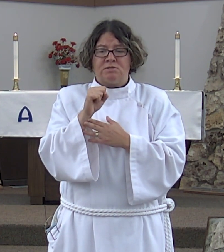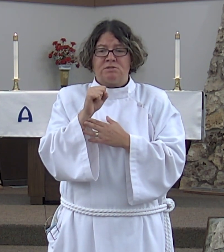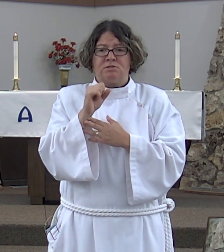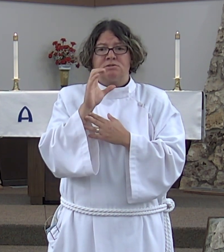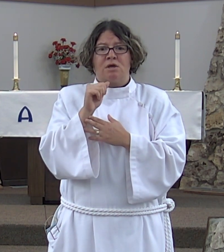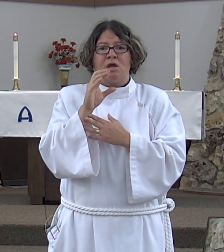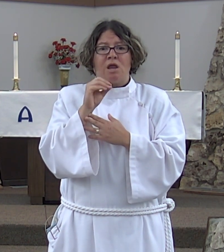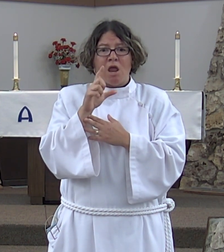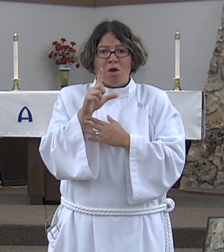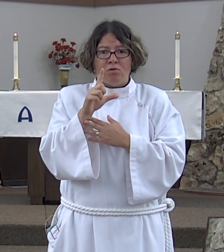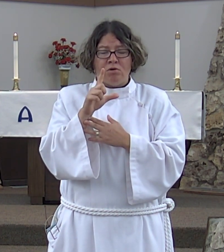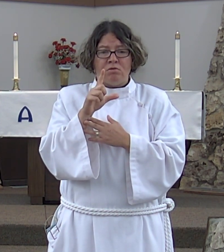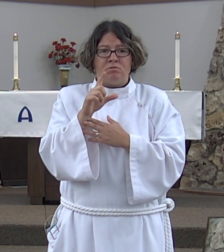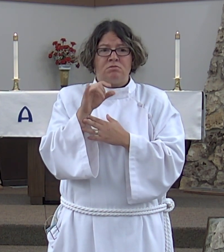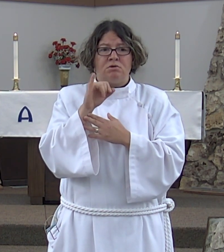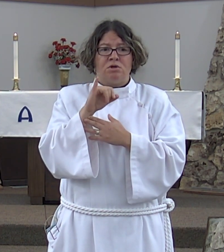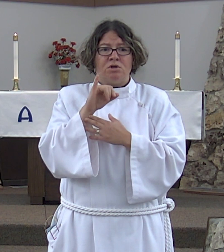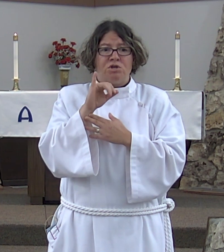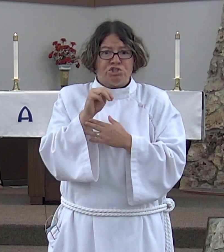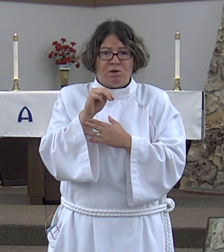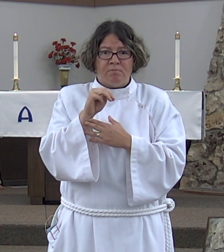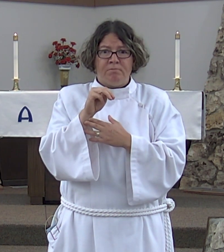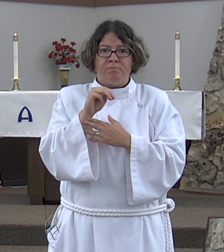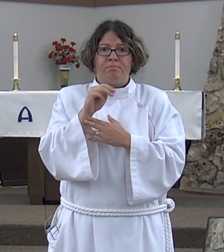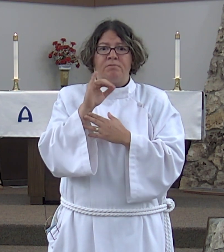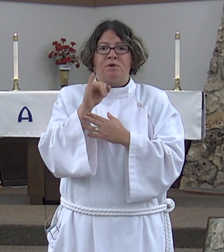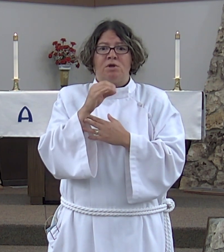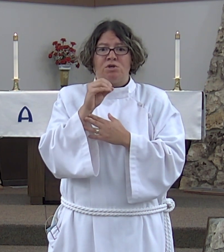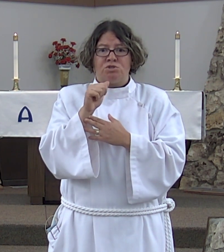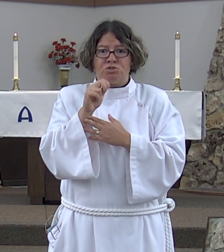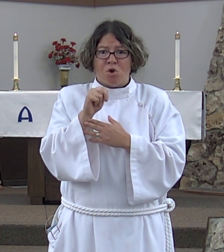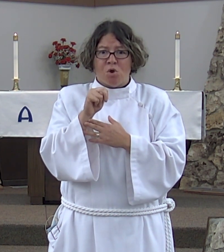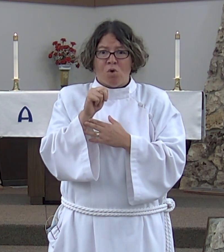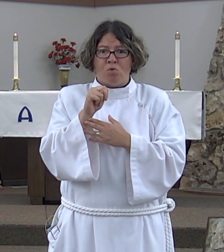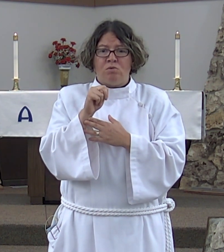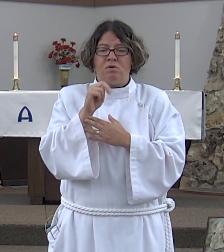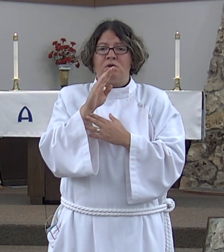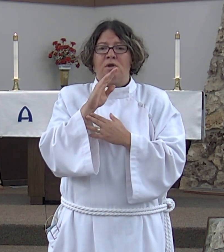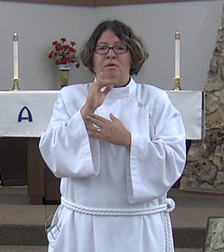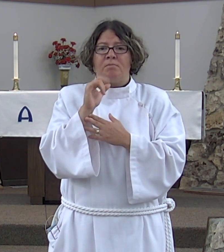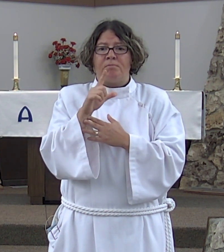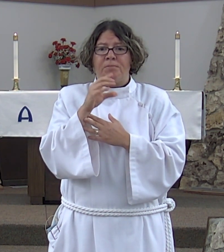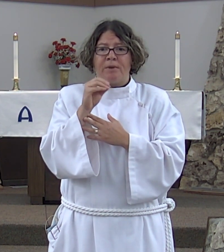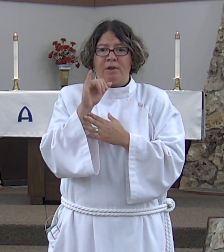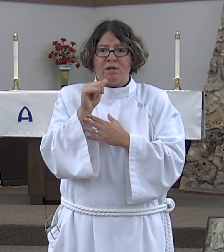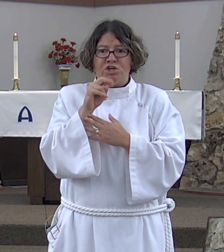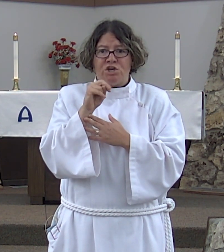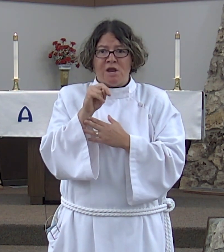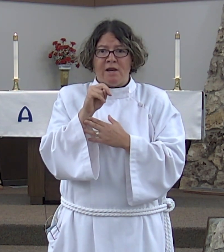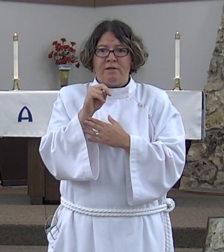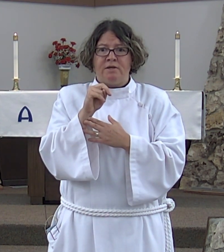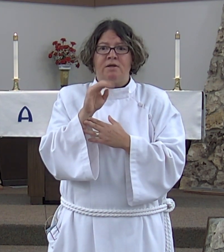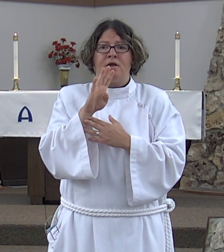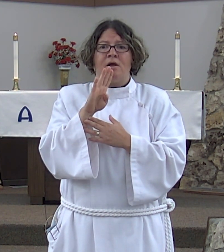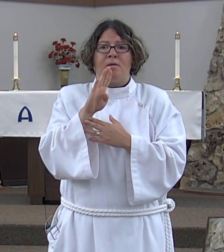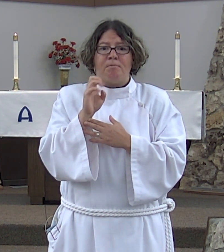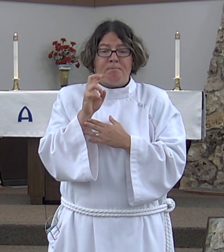Chris, Carol, Jim, Joan, Bill and